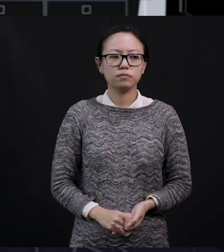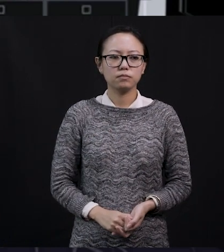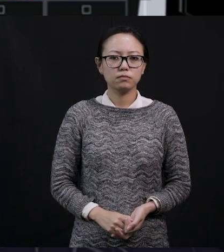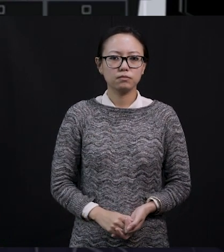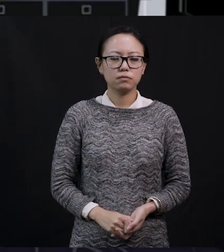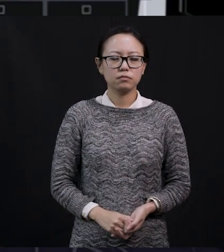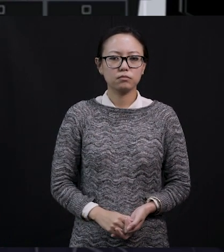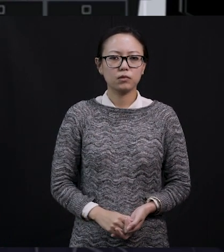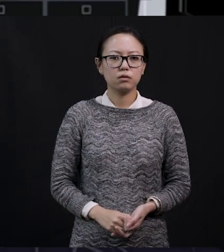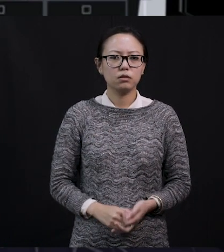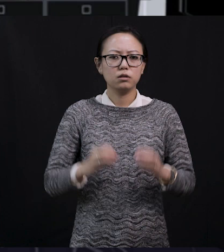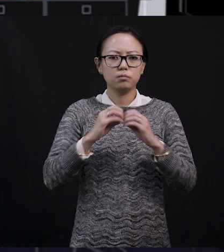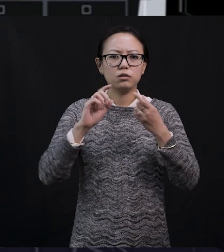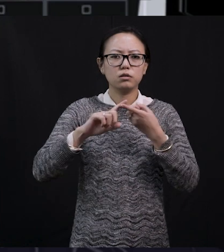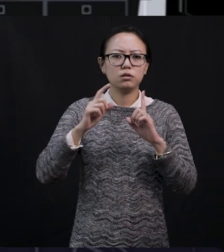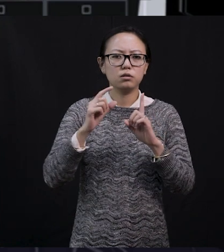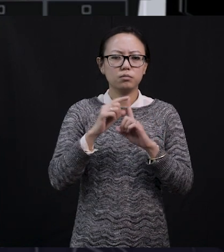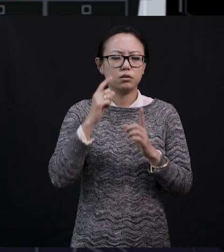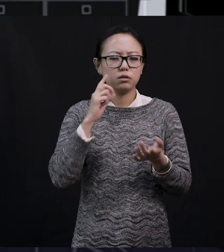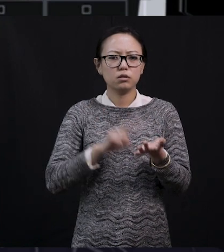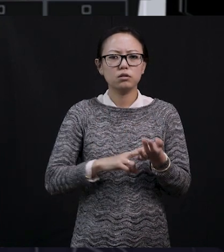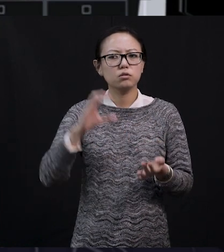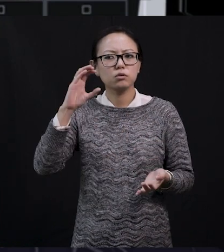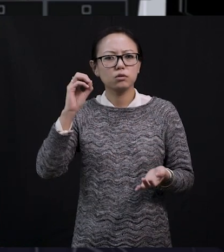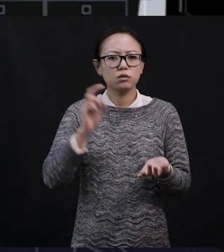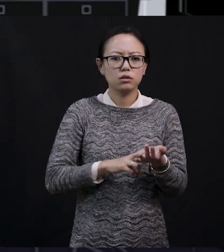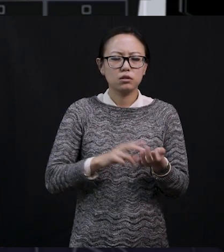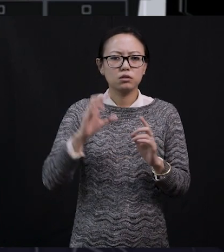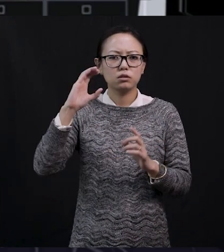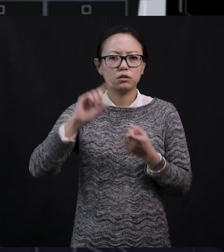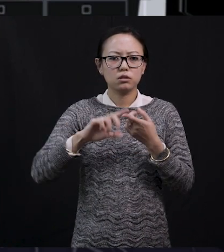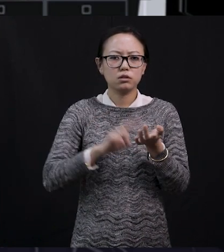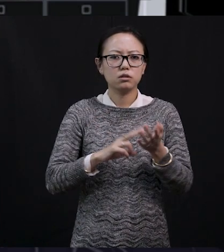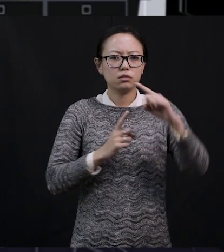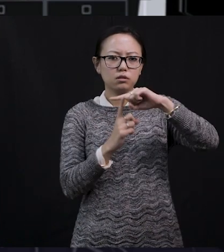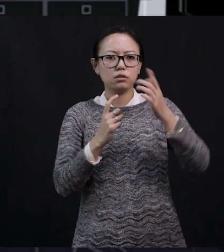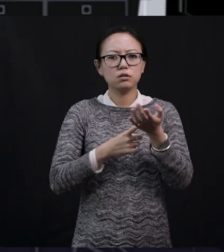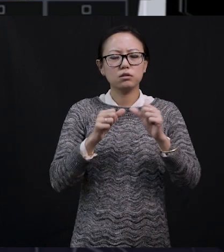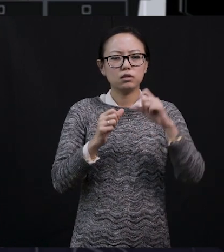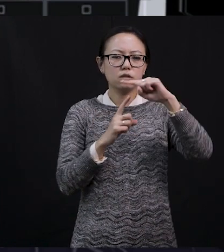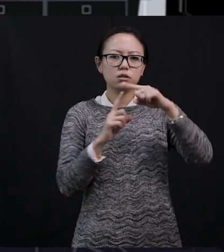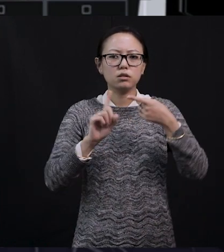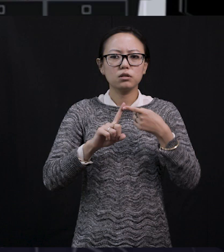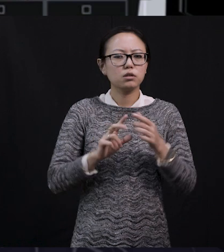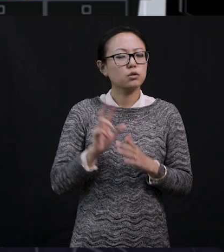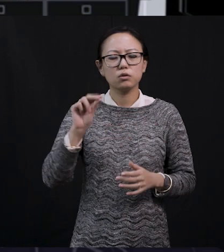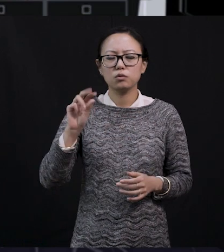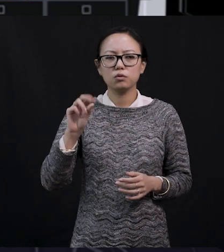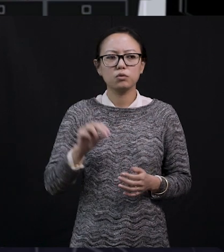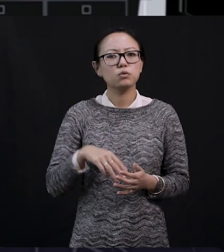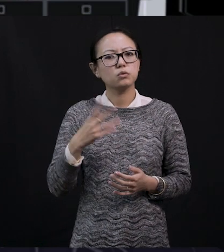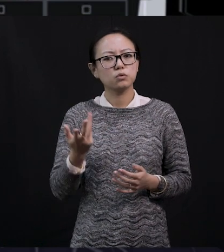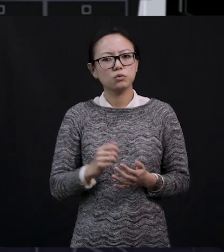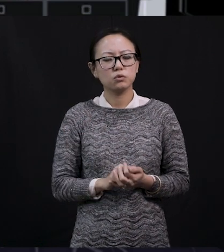Now, he could not concentrate in his work, so for this, on this particular day, what happened